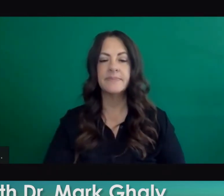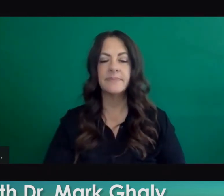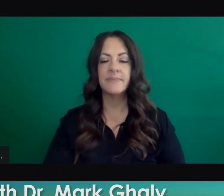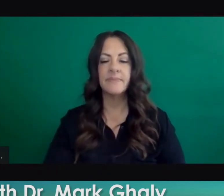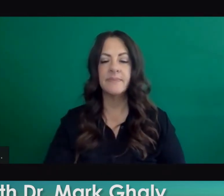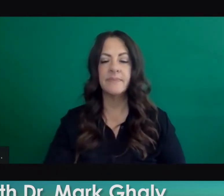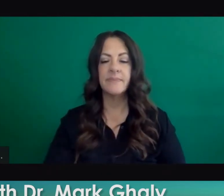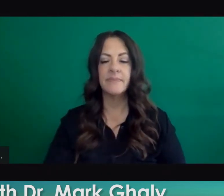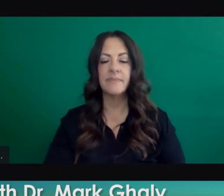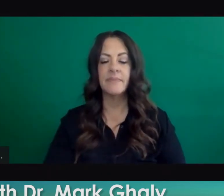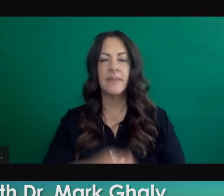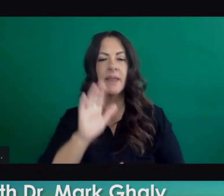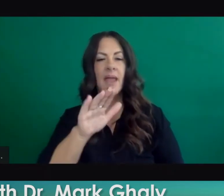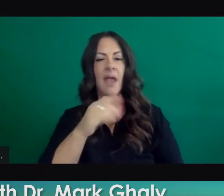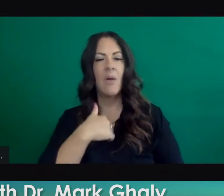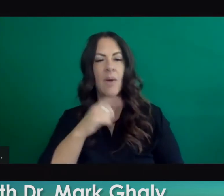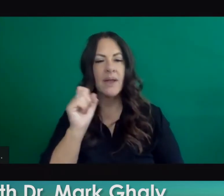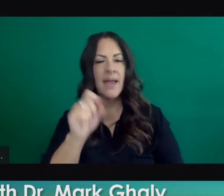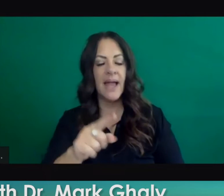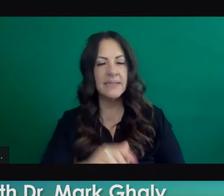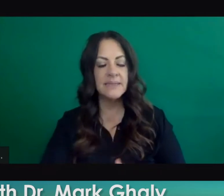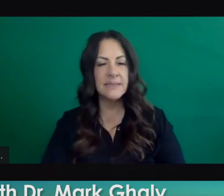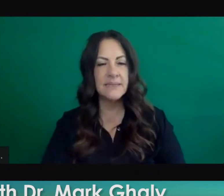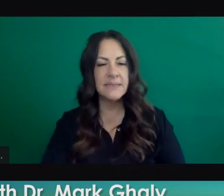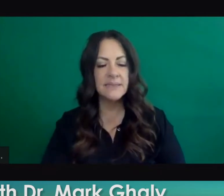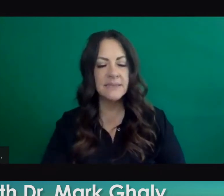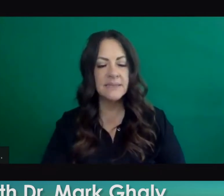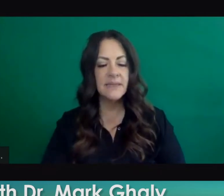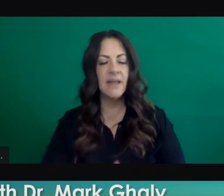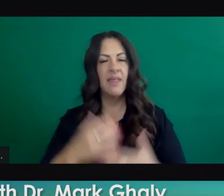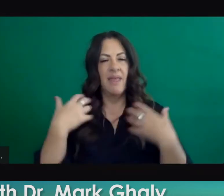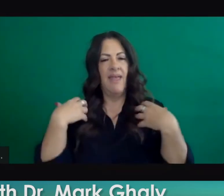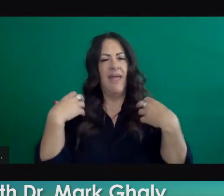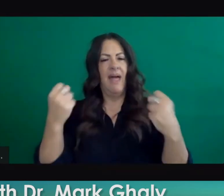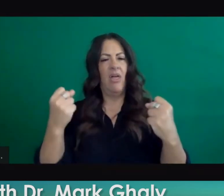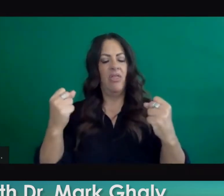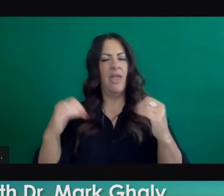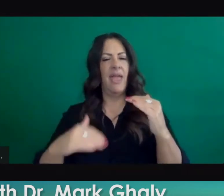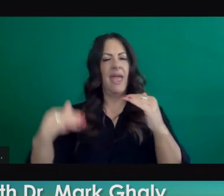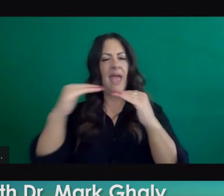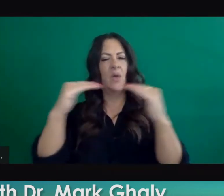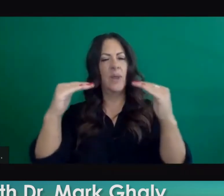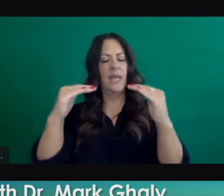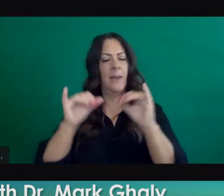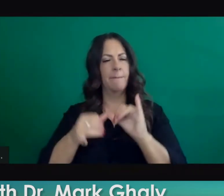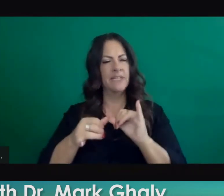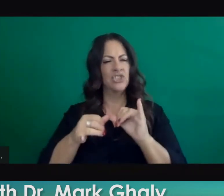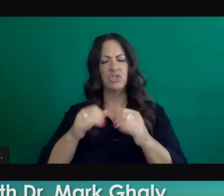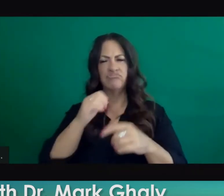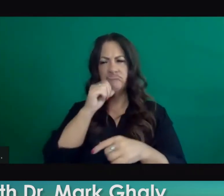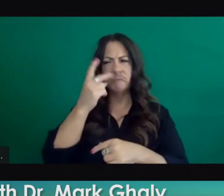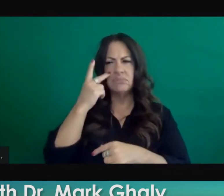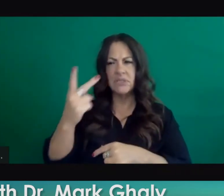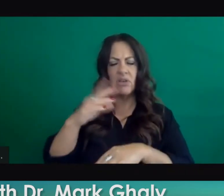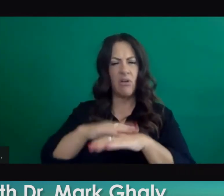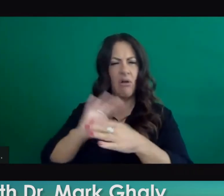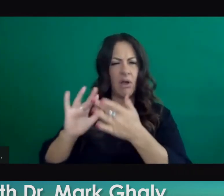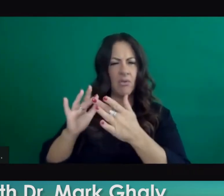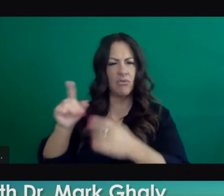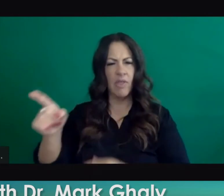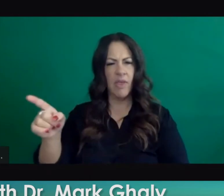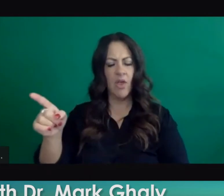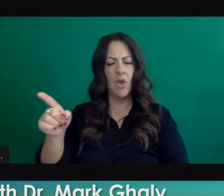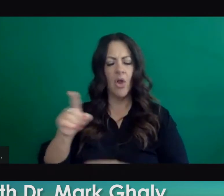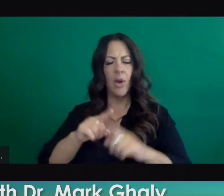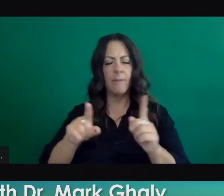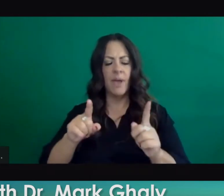out for just a couple of minutes, but I don't see the health equity measure information on the chart. I see the case rates and the